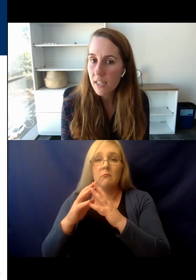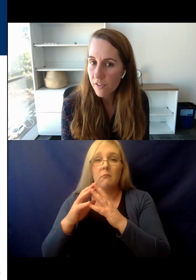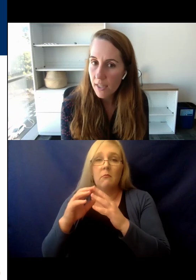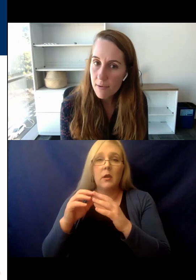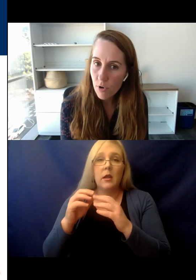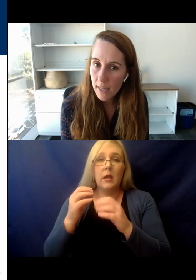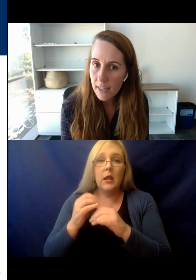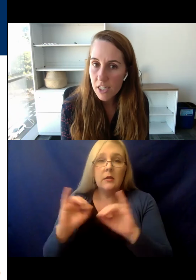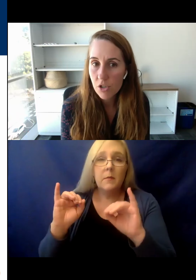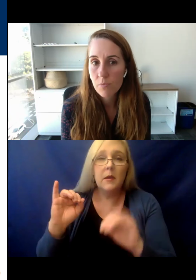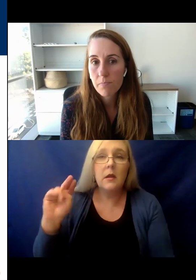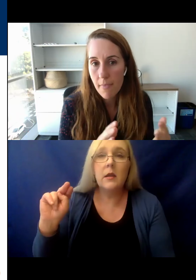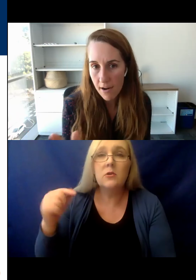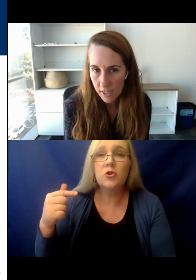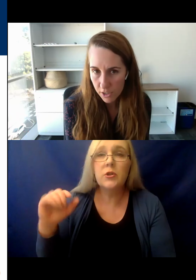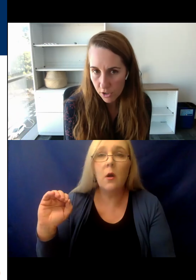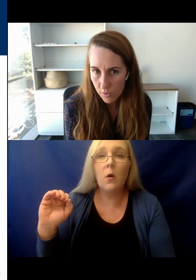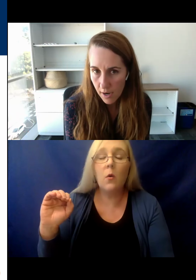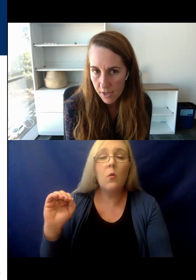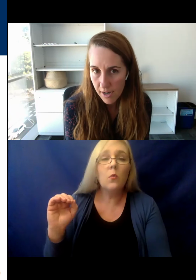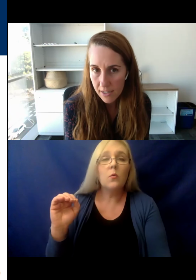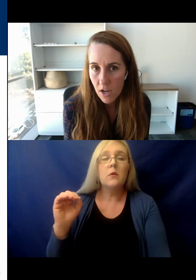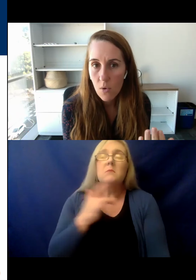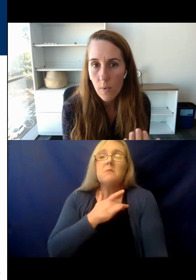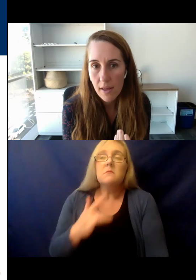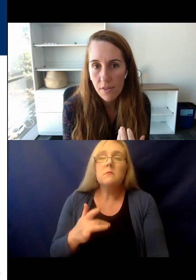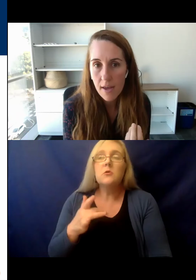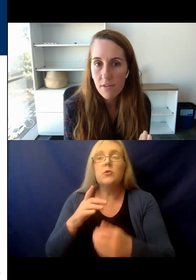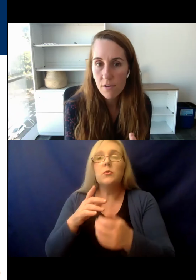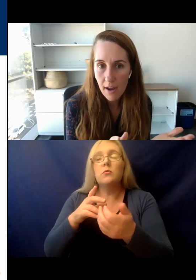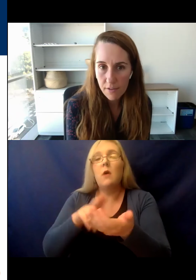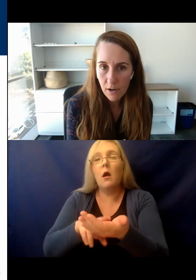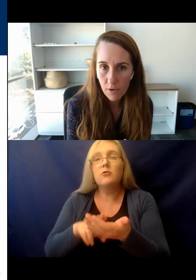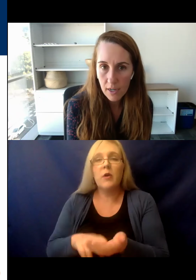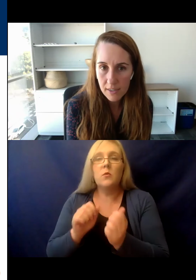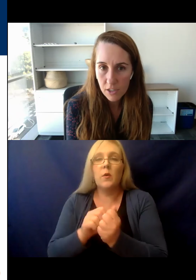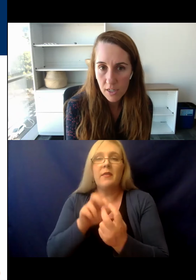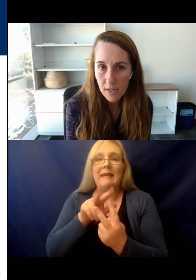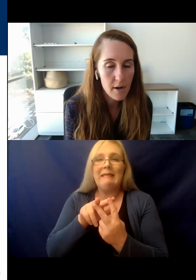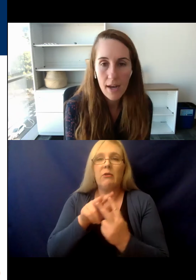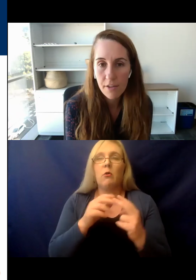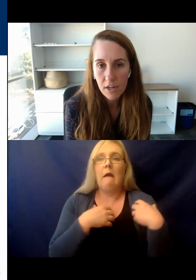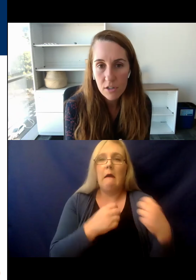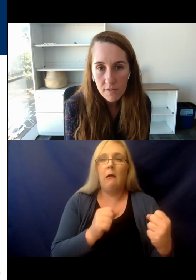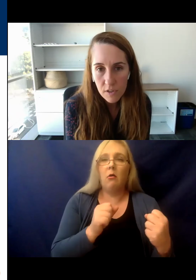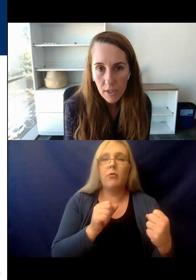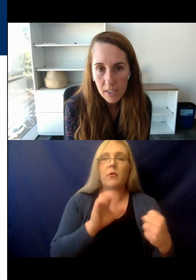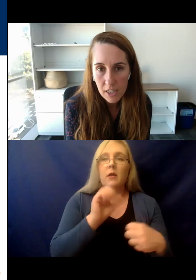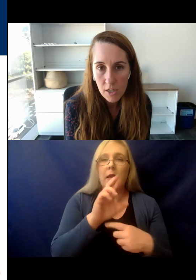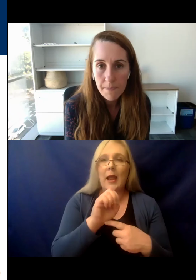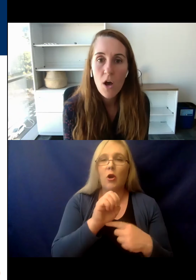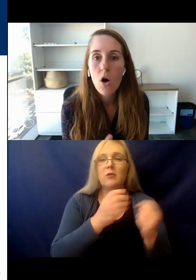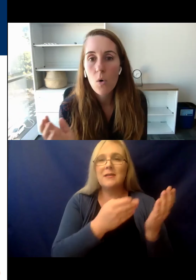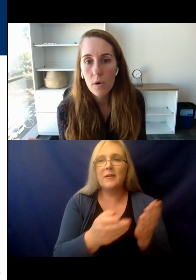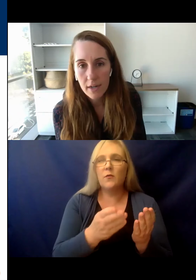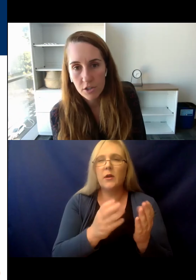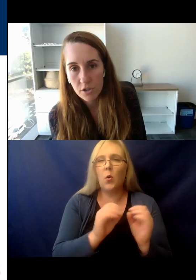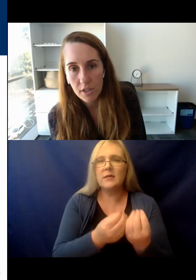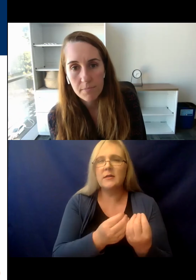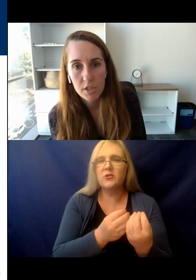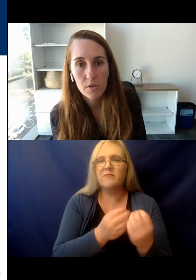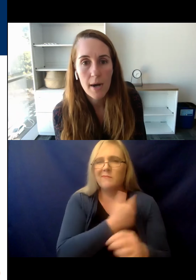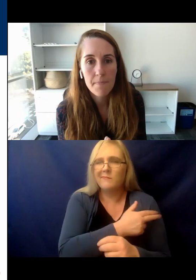are significantly more likely to enter into a contract with either a healthcare organization, a healthcare delivery organization, or